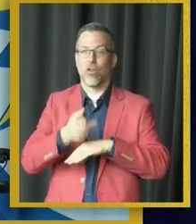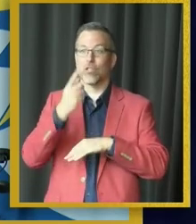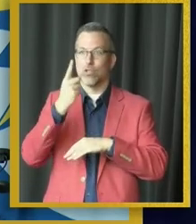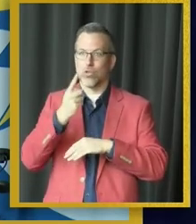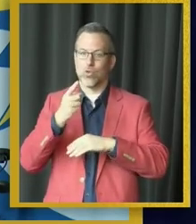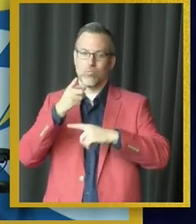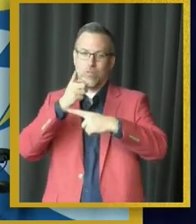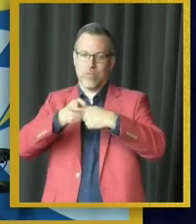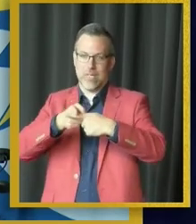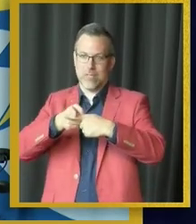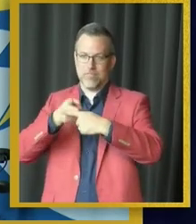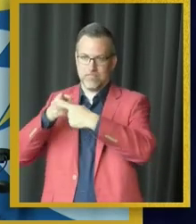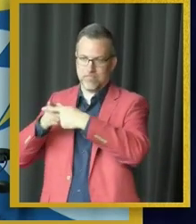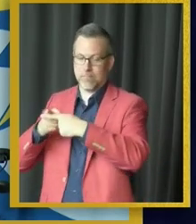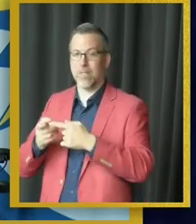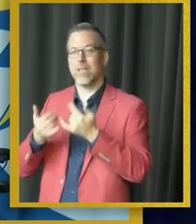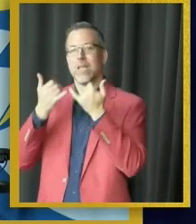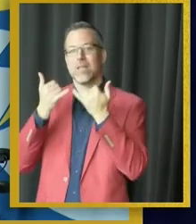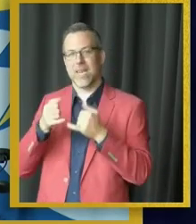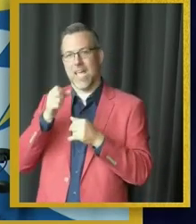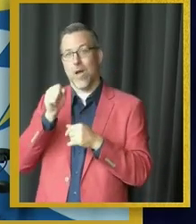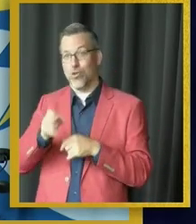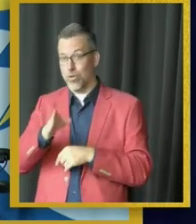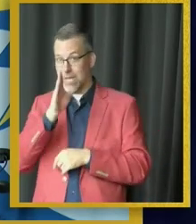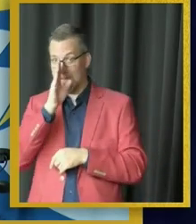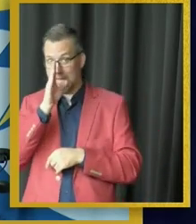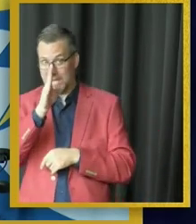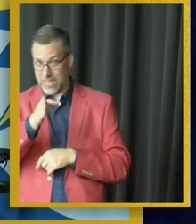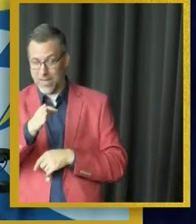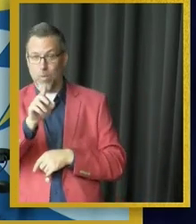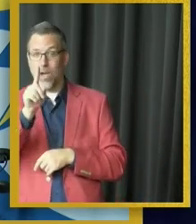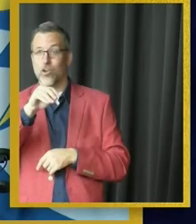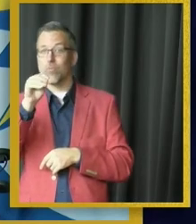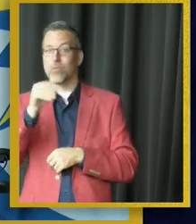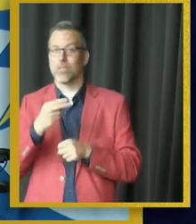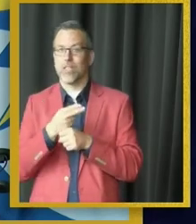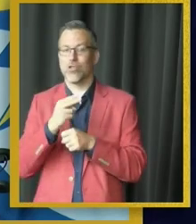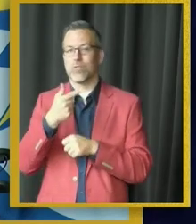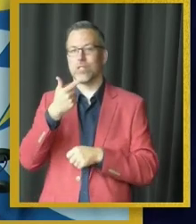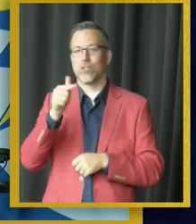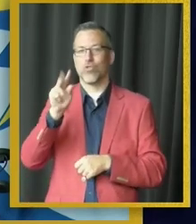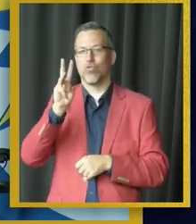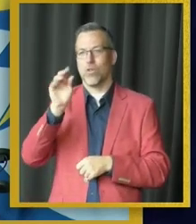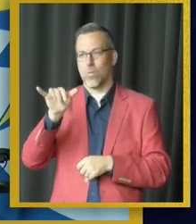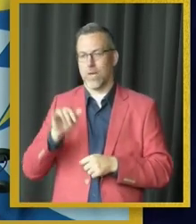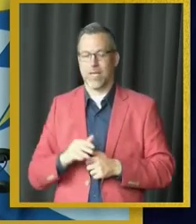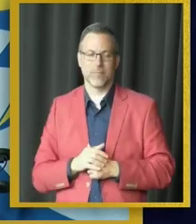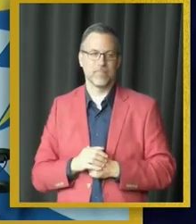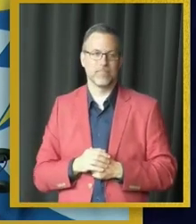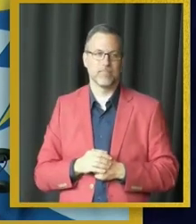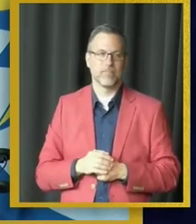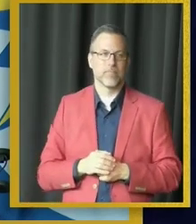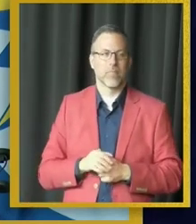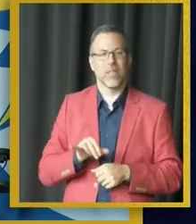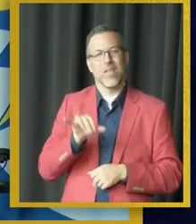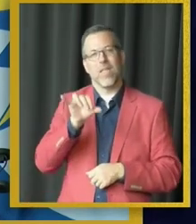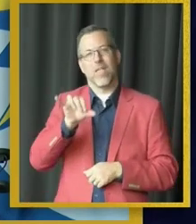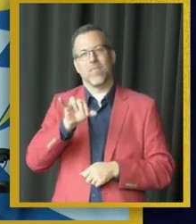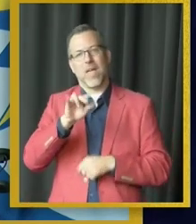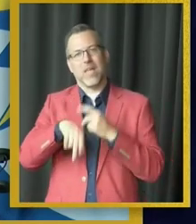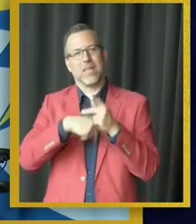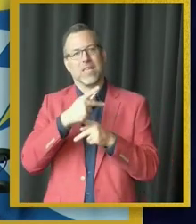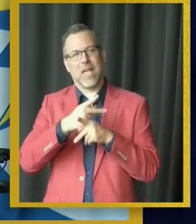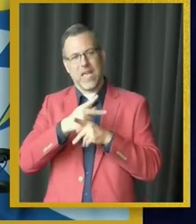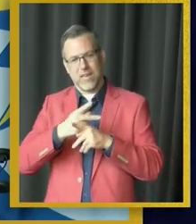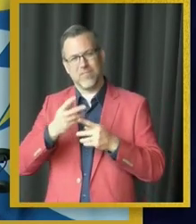roadways. Now you can get there exclusively using our greenway network. And this is the kind of connectivity that